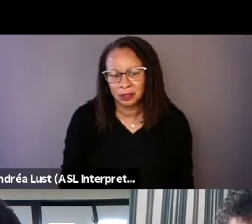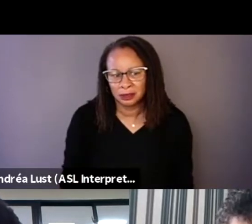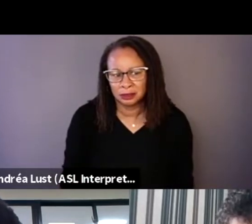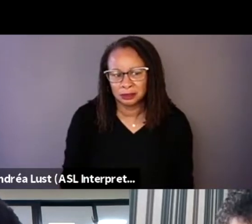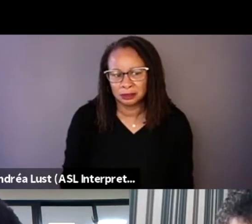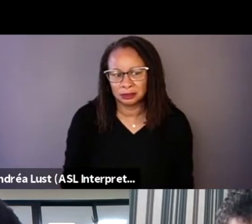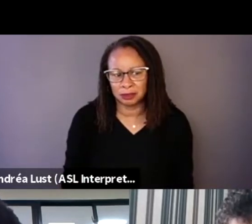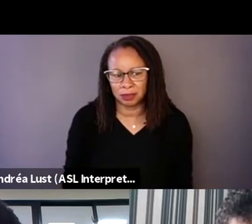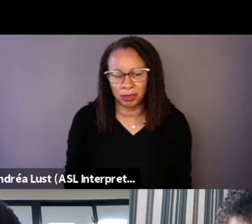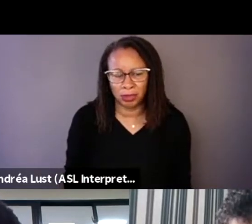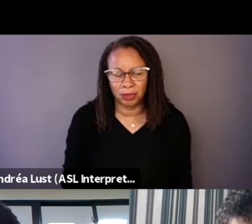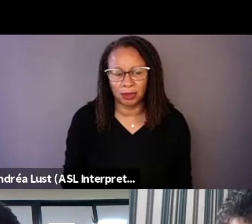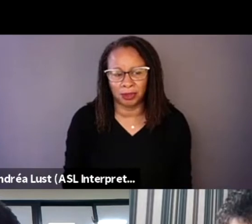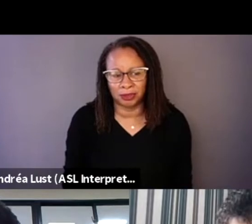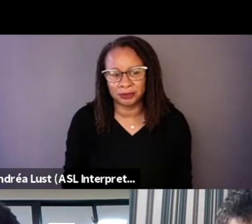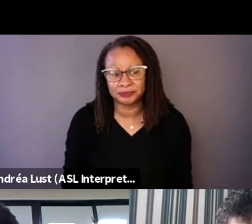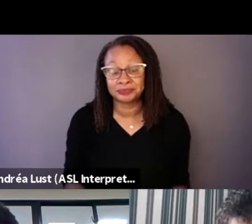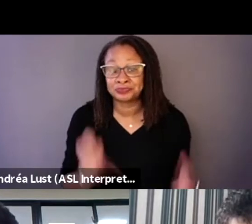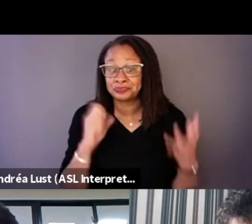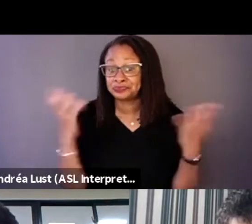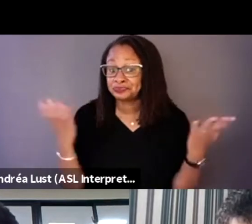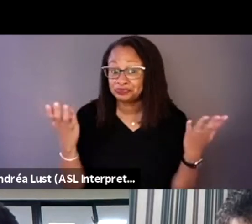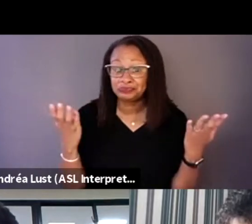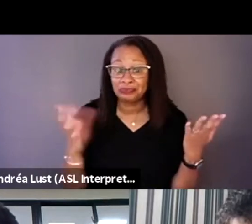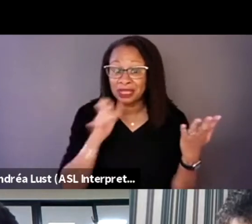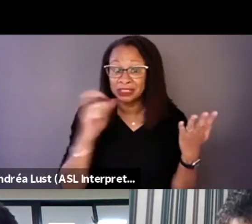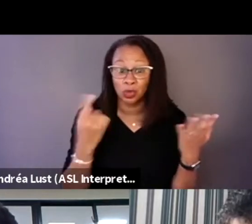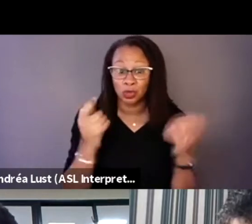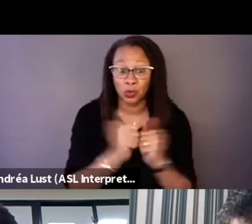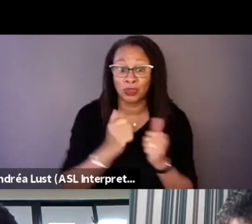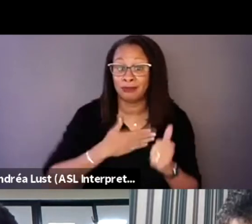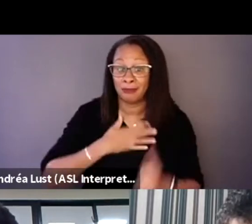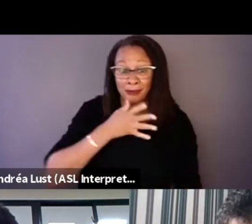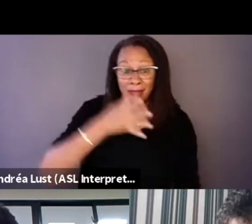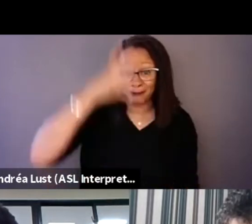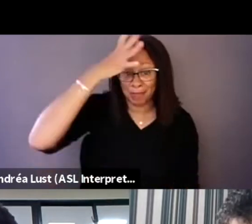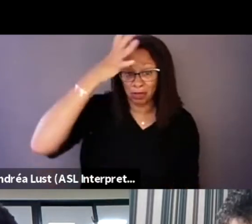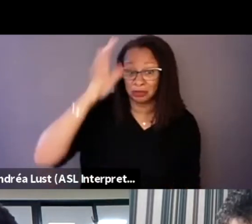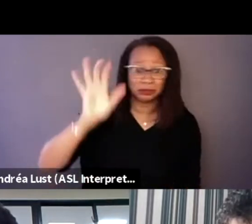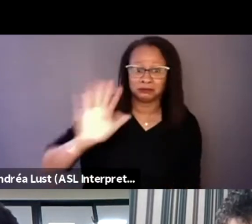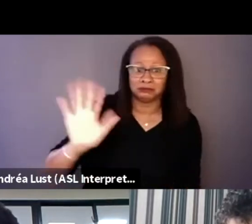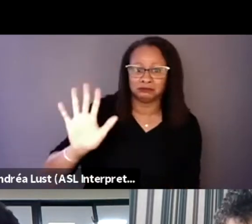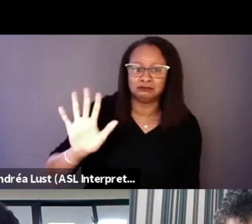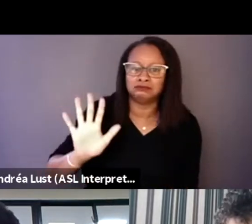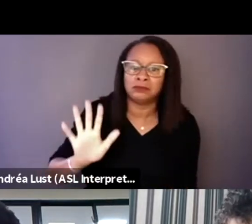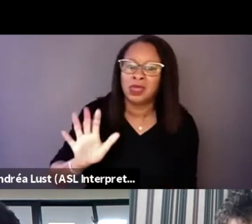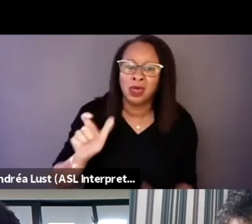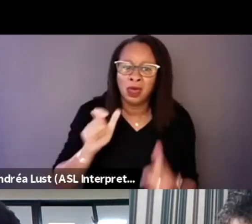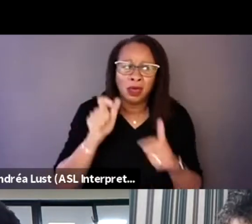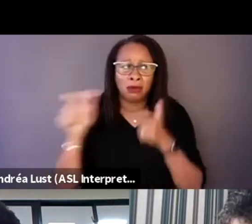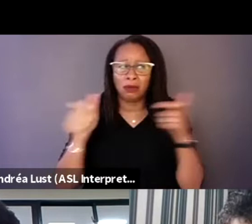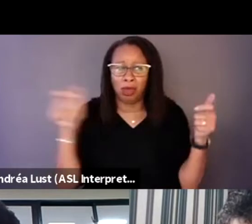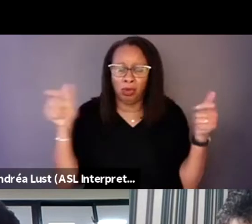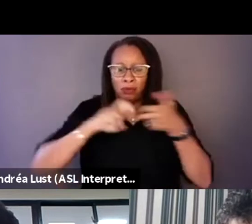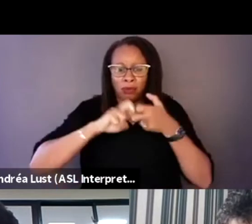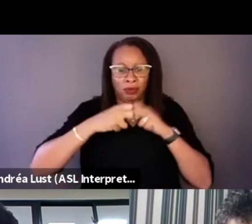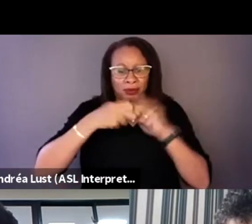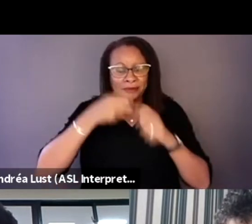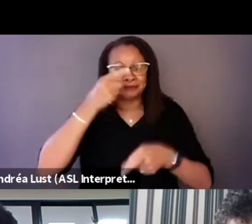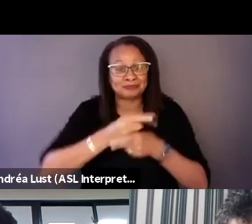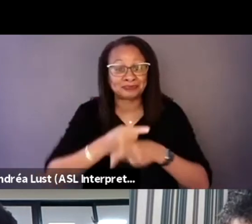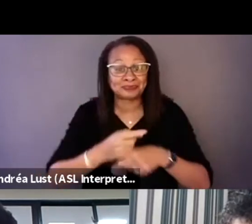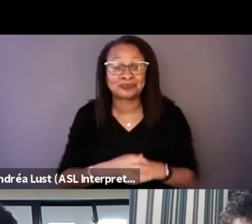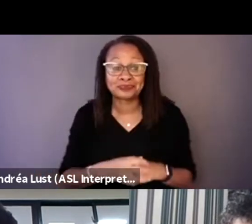los nombres. So this is not just with my parents. This is a bigger issue, right?